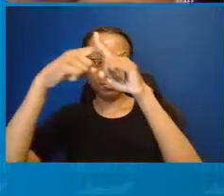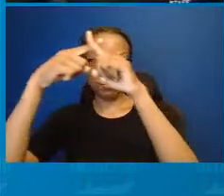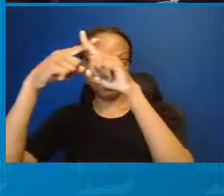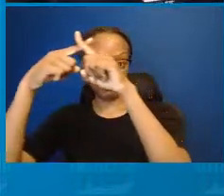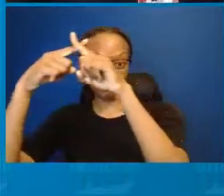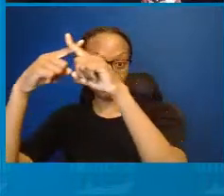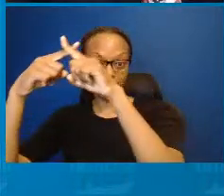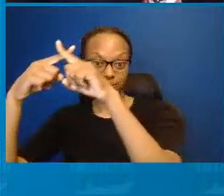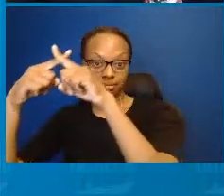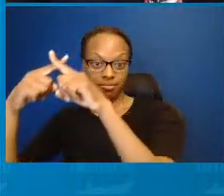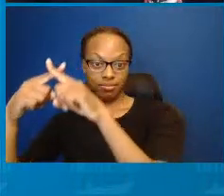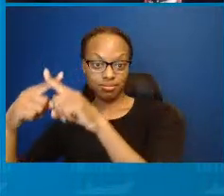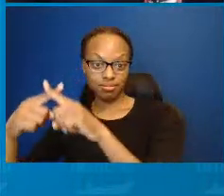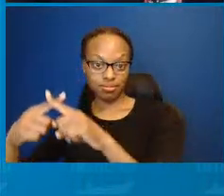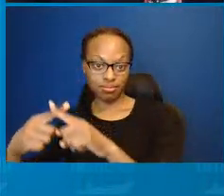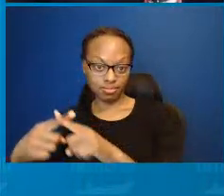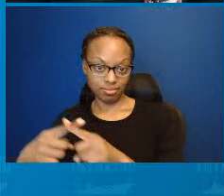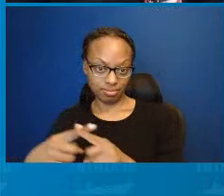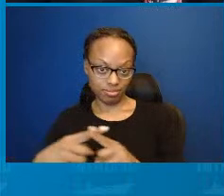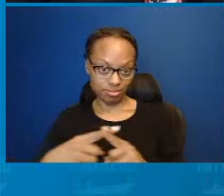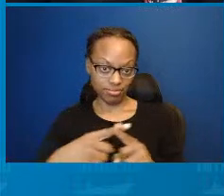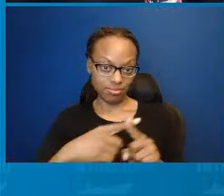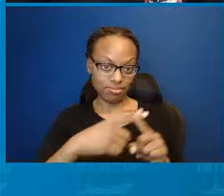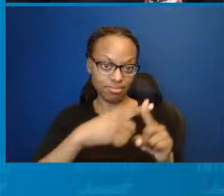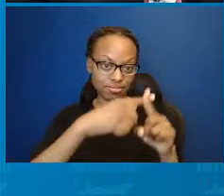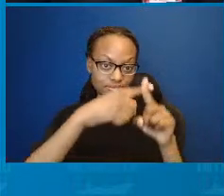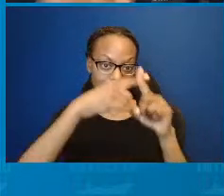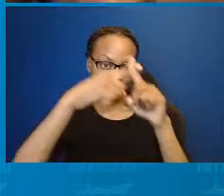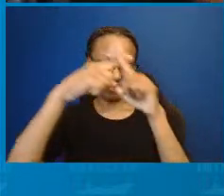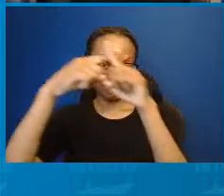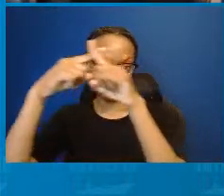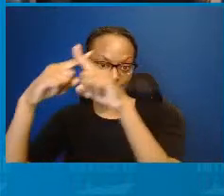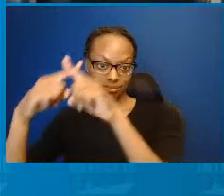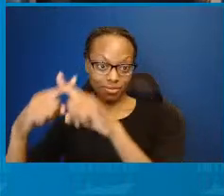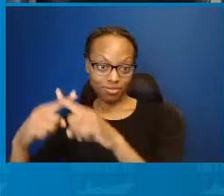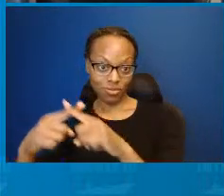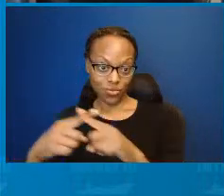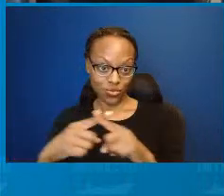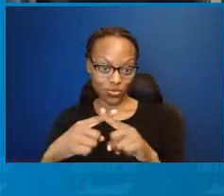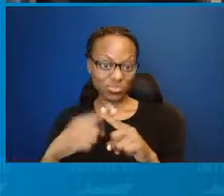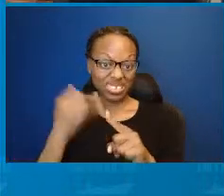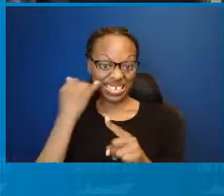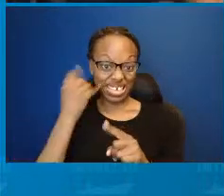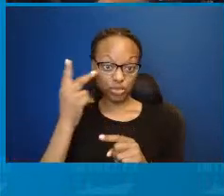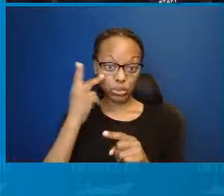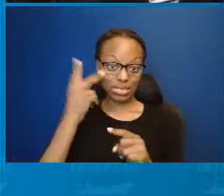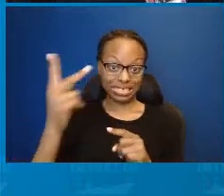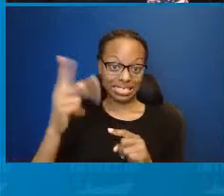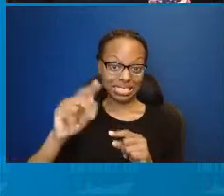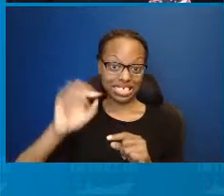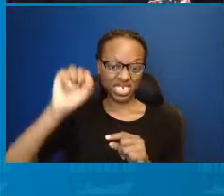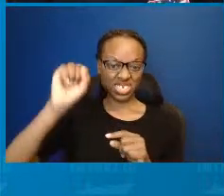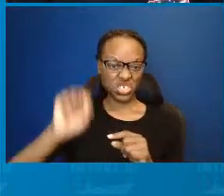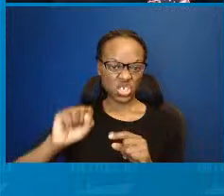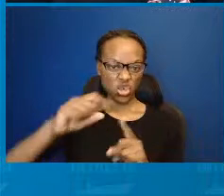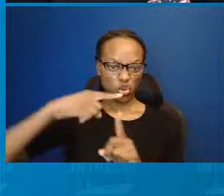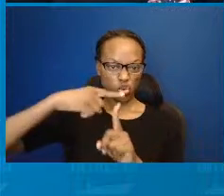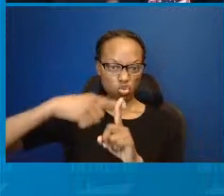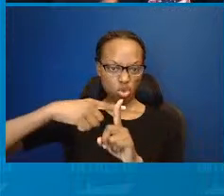find the Southern Cross right here, we're able to figure out where the other stars are in relation to